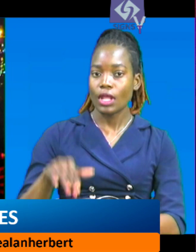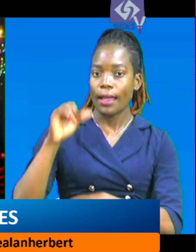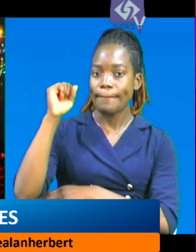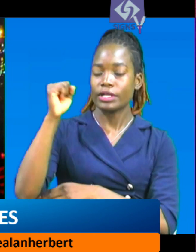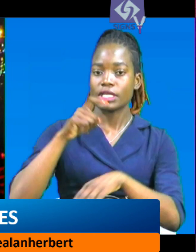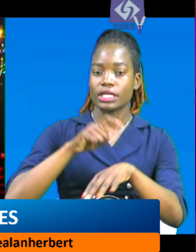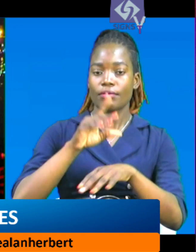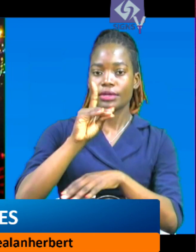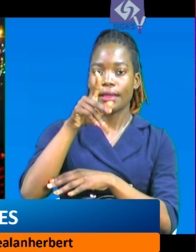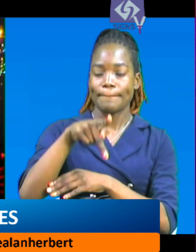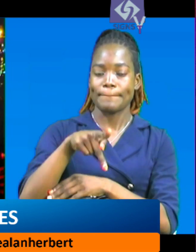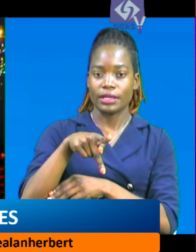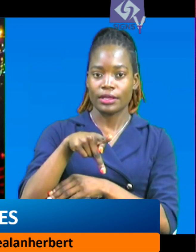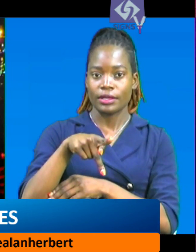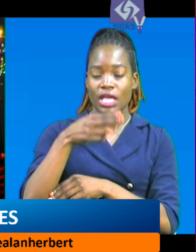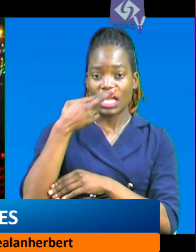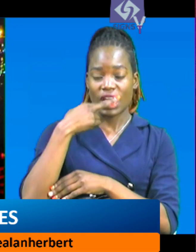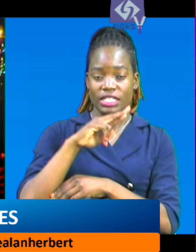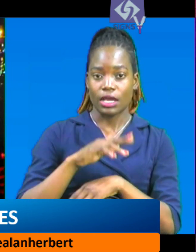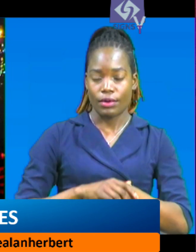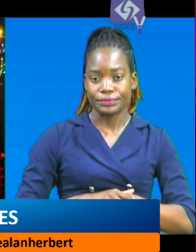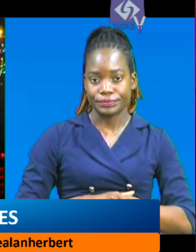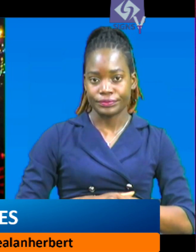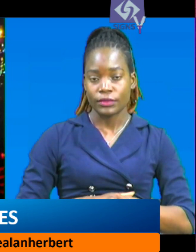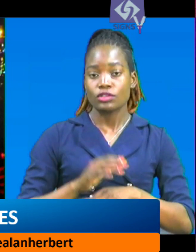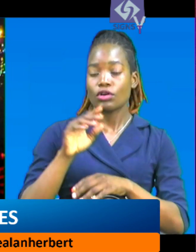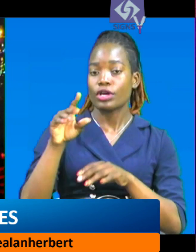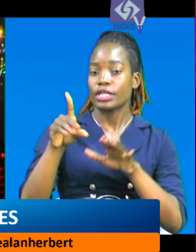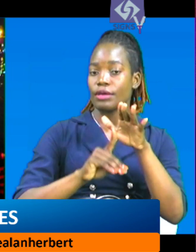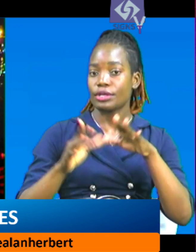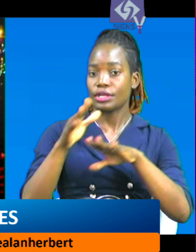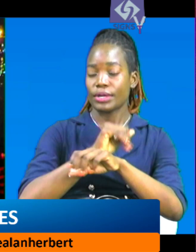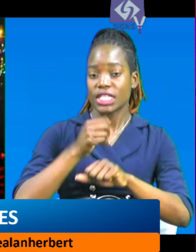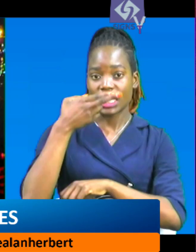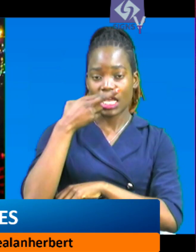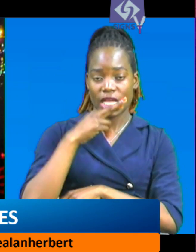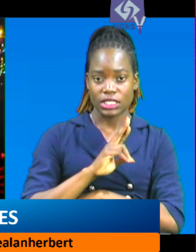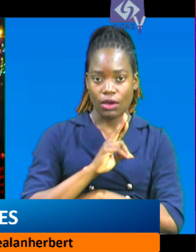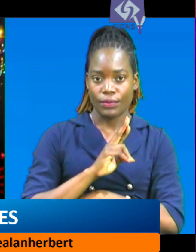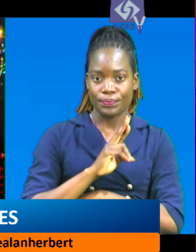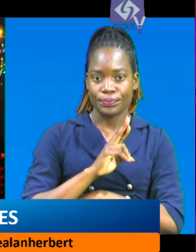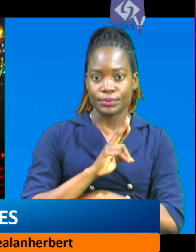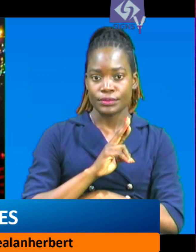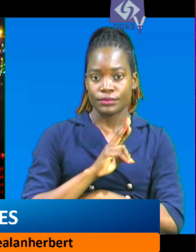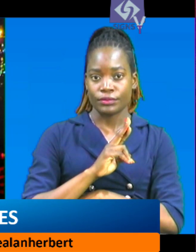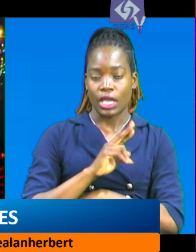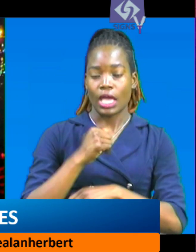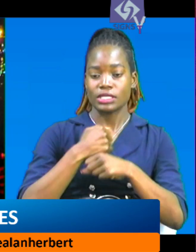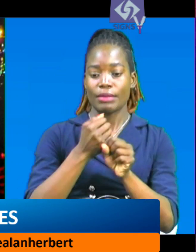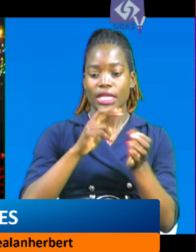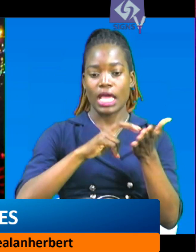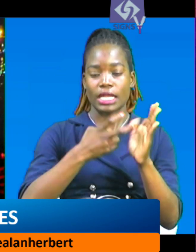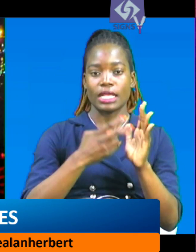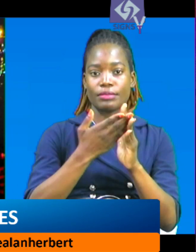As DP Gachagua brokers truce in Kiambu County. Now, Deputy President Rigathi Gachagua has brokered a